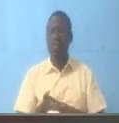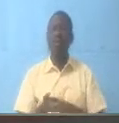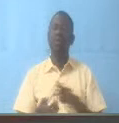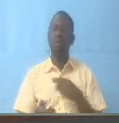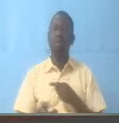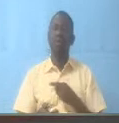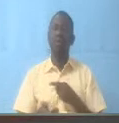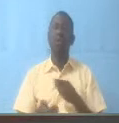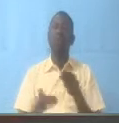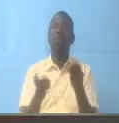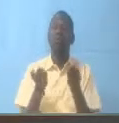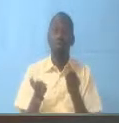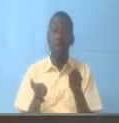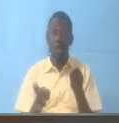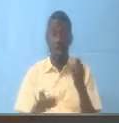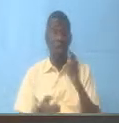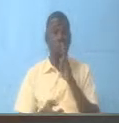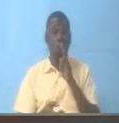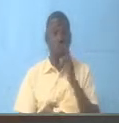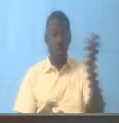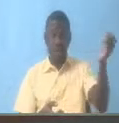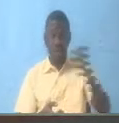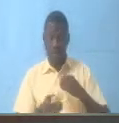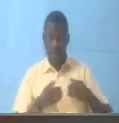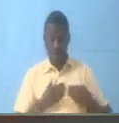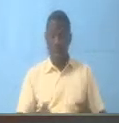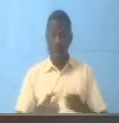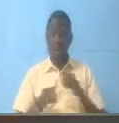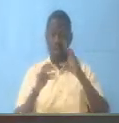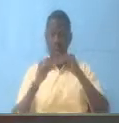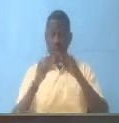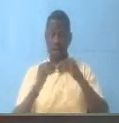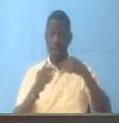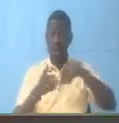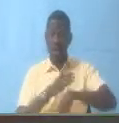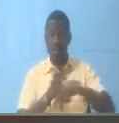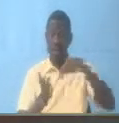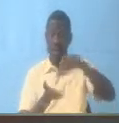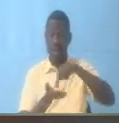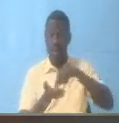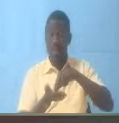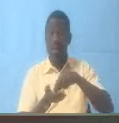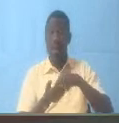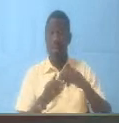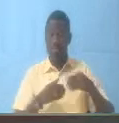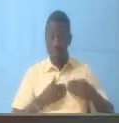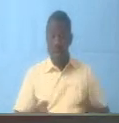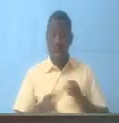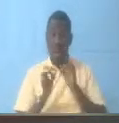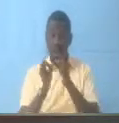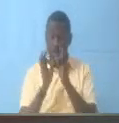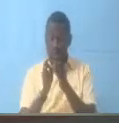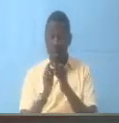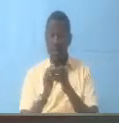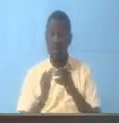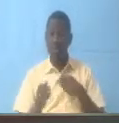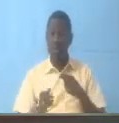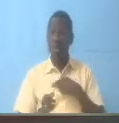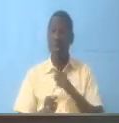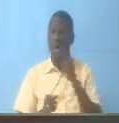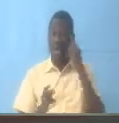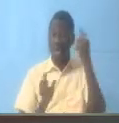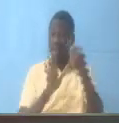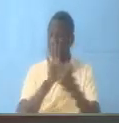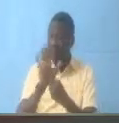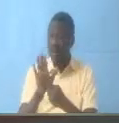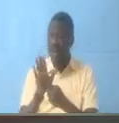actually shot them. ñun nag comme li ma la fi waxoon rek ñun dañuy dox ak firnde te ñi nga xam ne ñooy